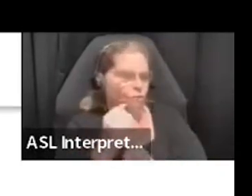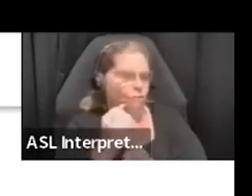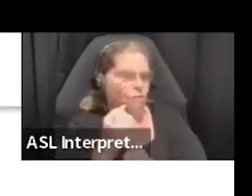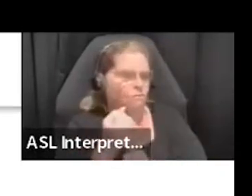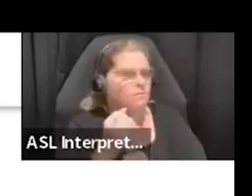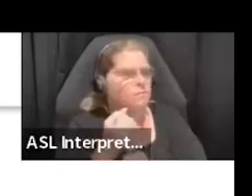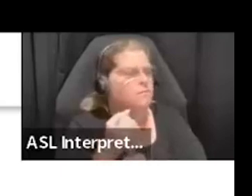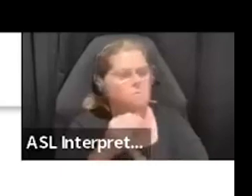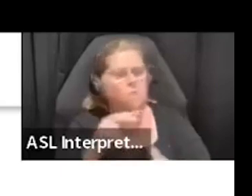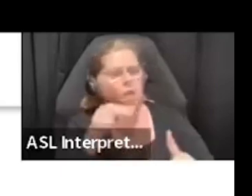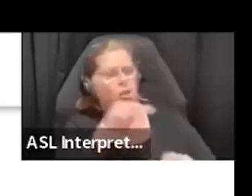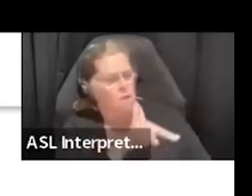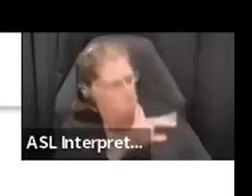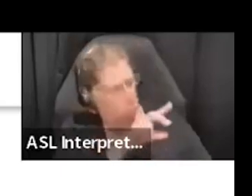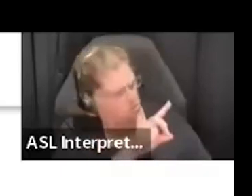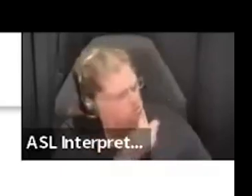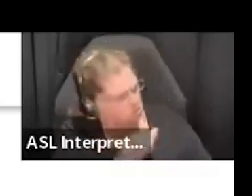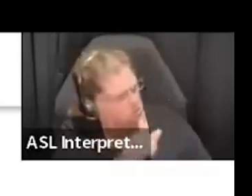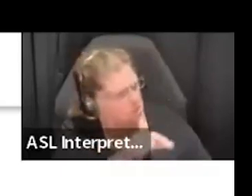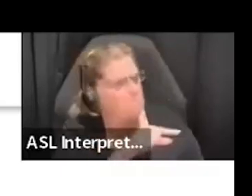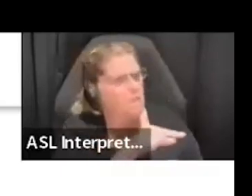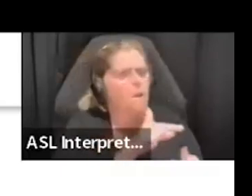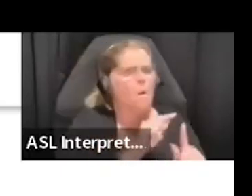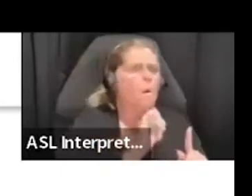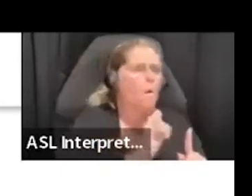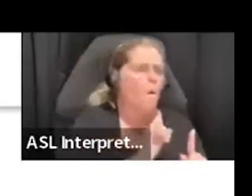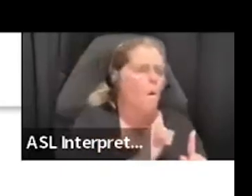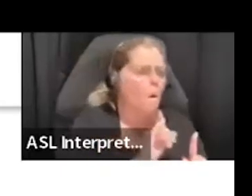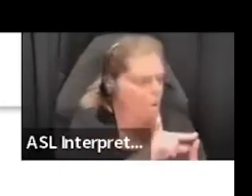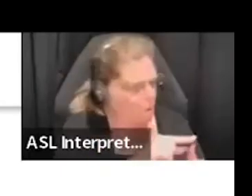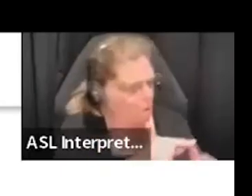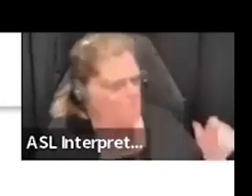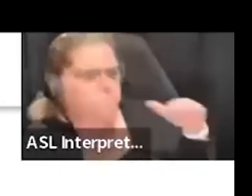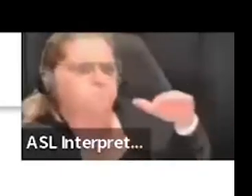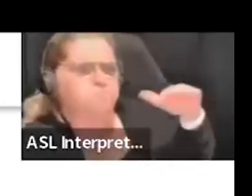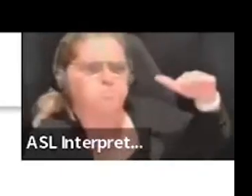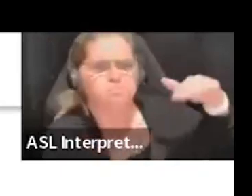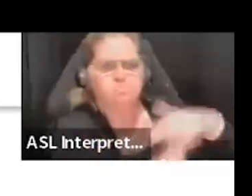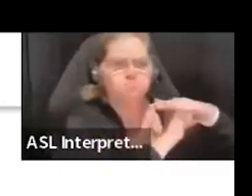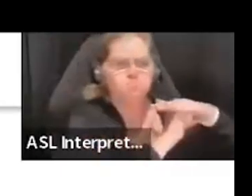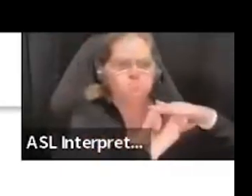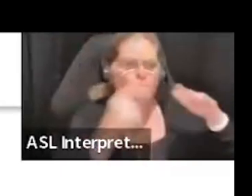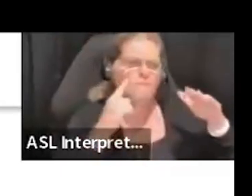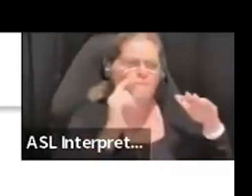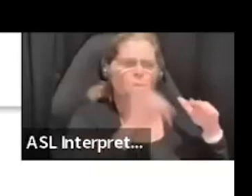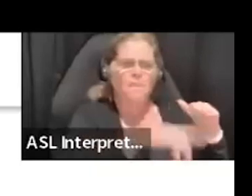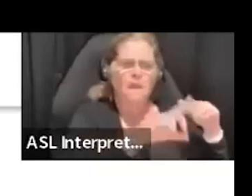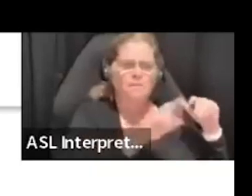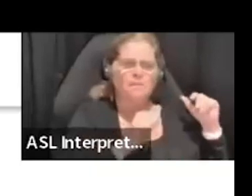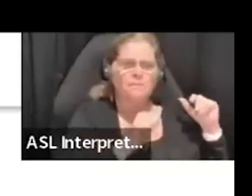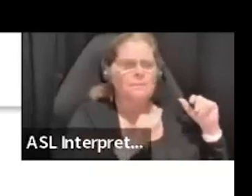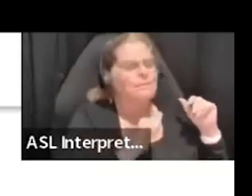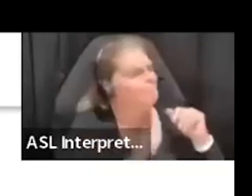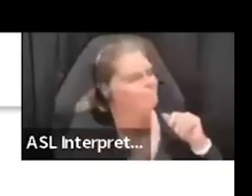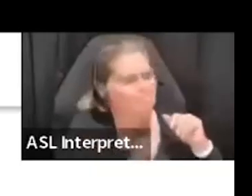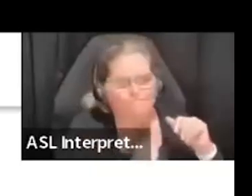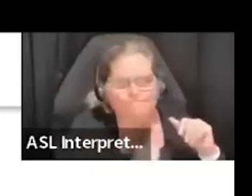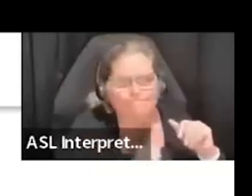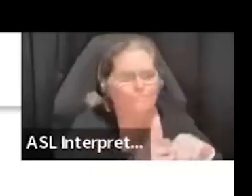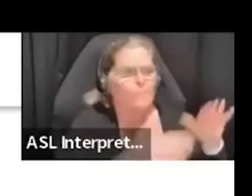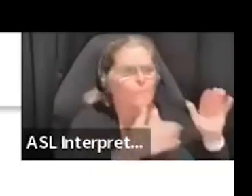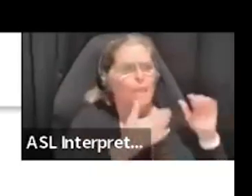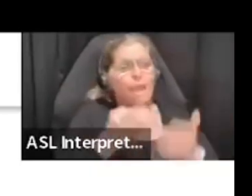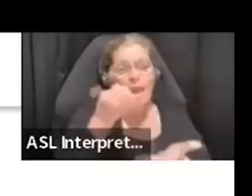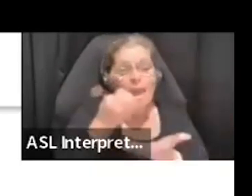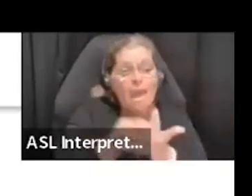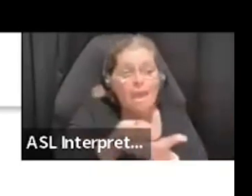at a disability and thinking that this is the limit for this student. I think, first of all, we have to understand what